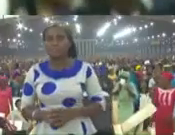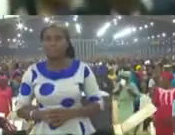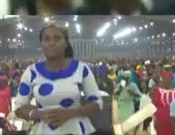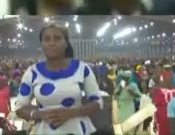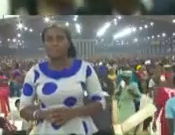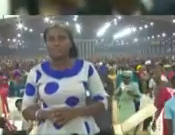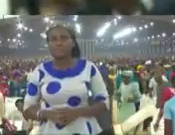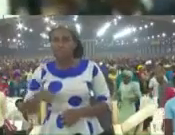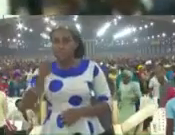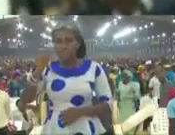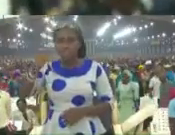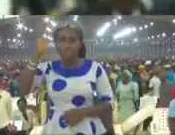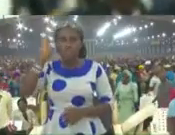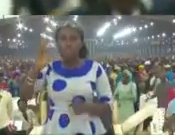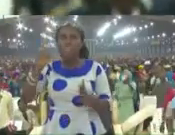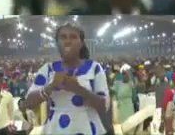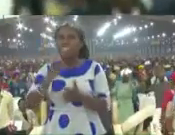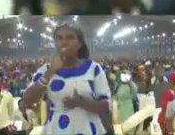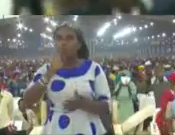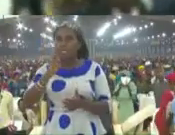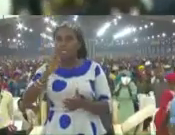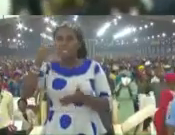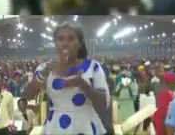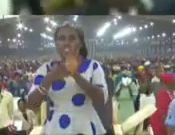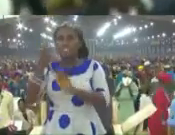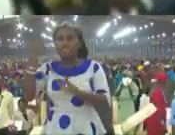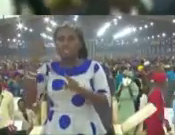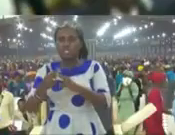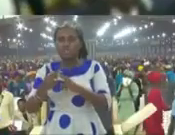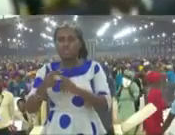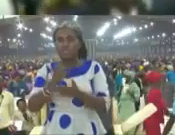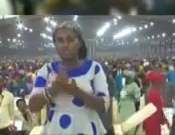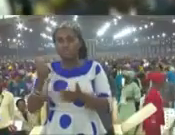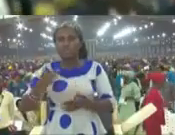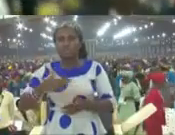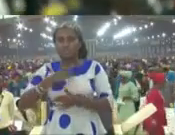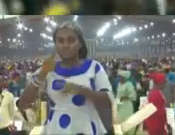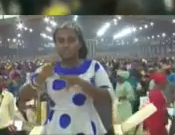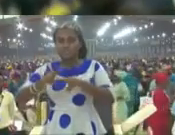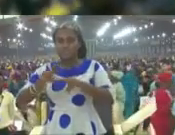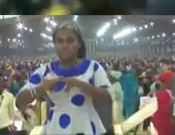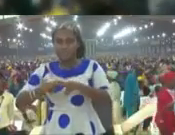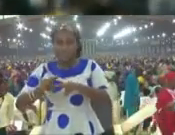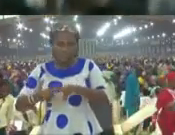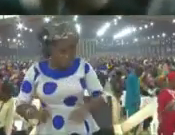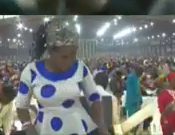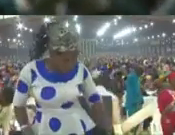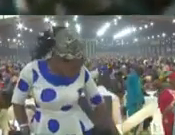So shall it be in Jesus' name. Please be seated.